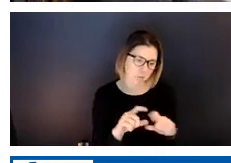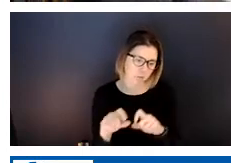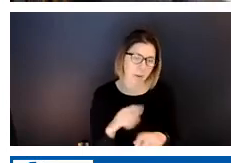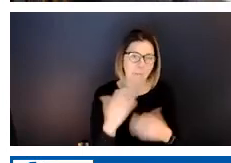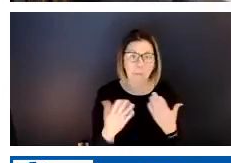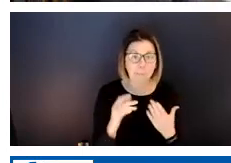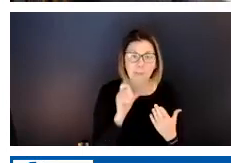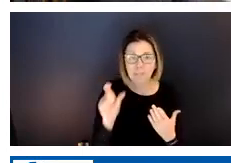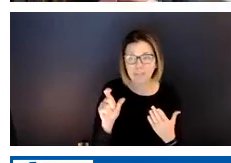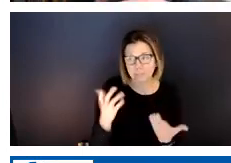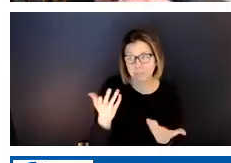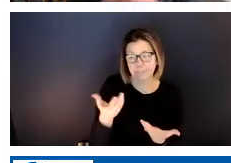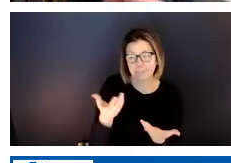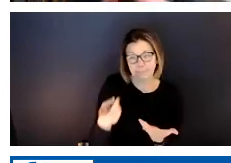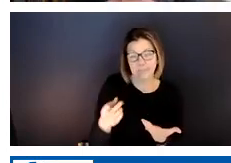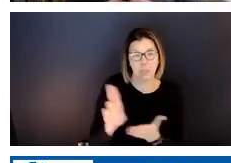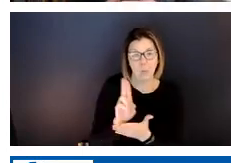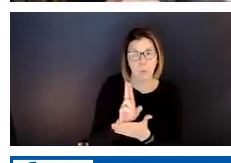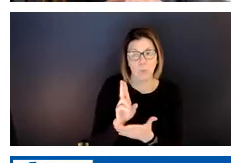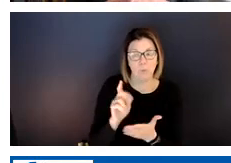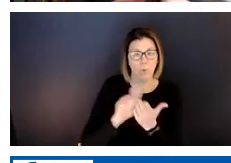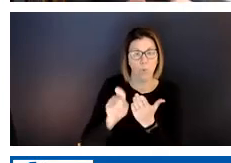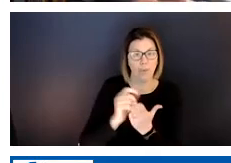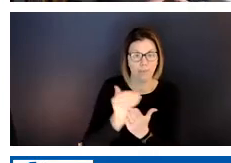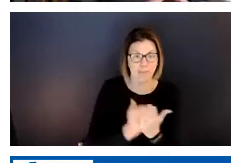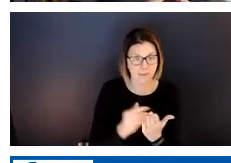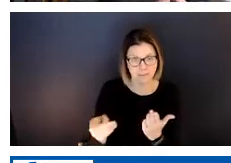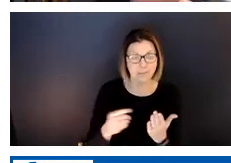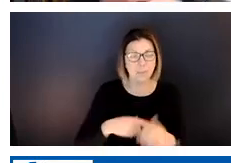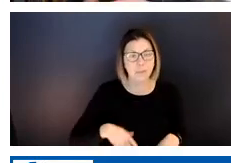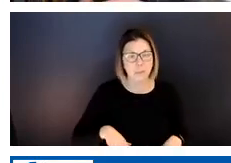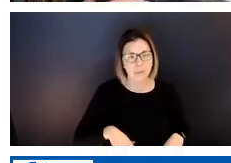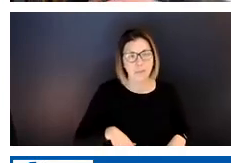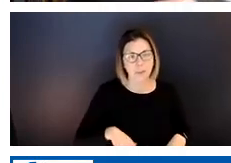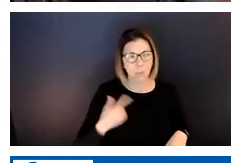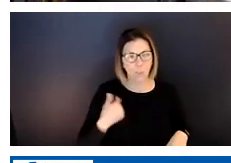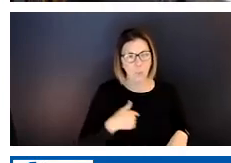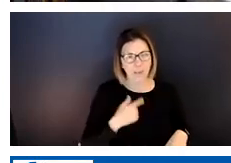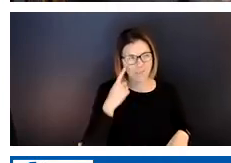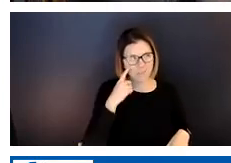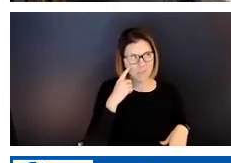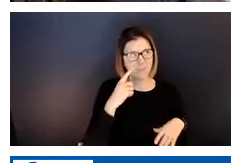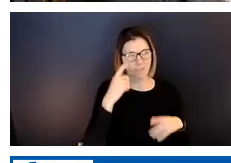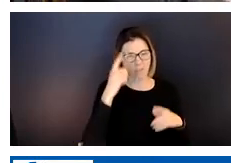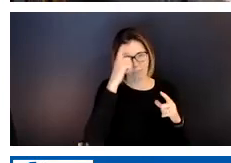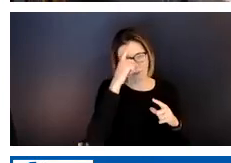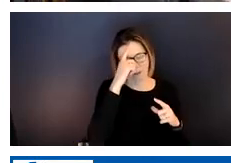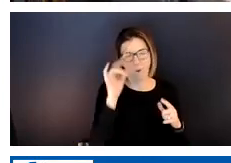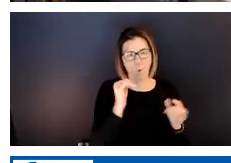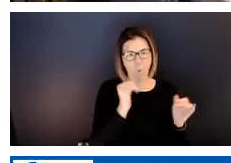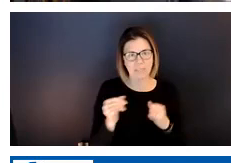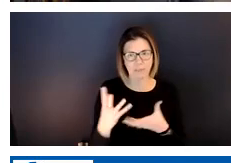written list. It's unfortunate that for some reason we have this mindset of individuals